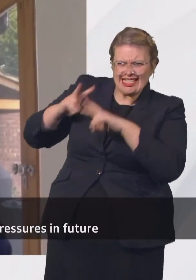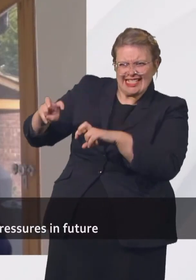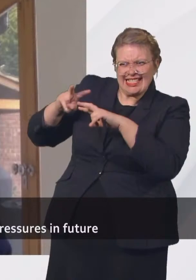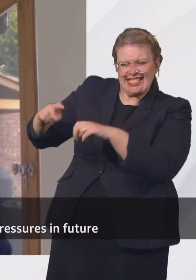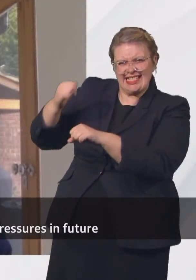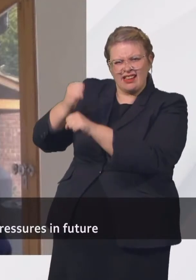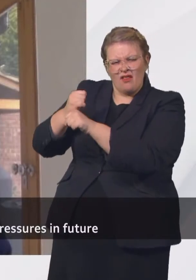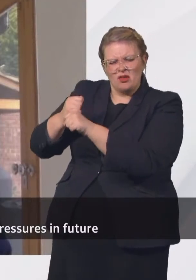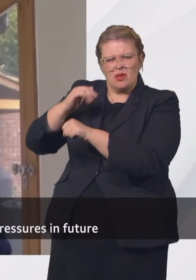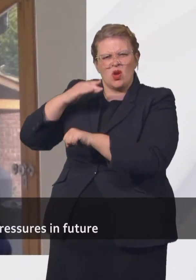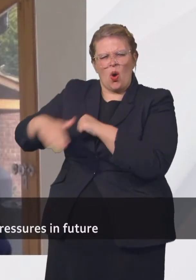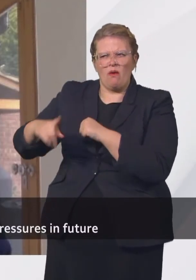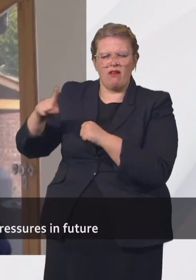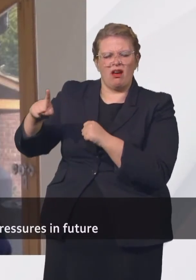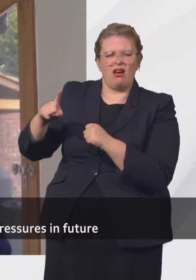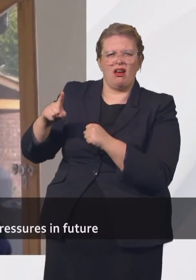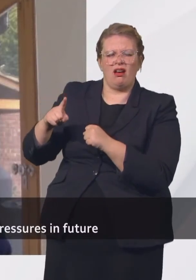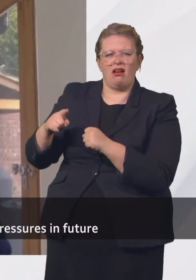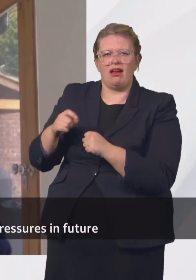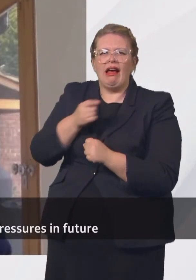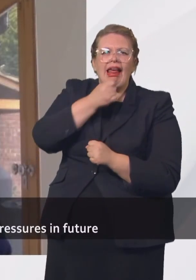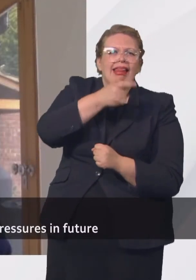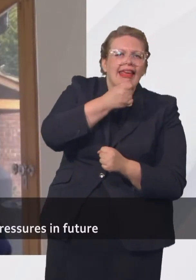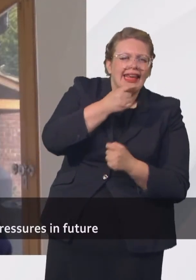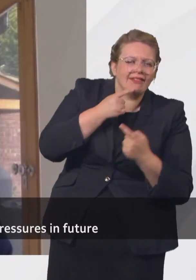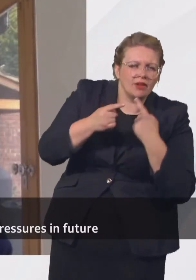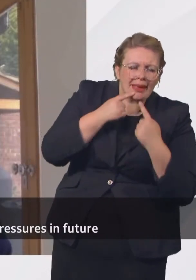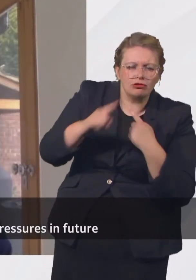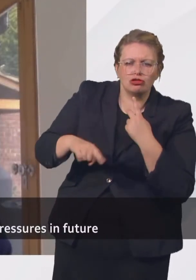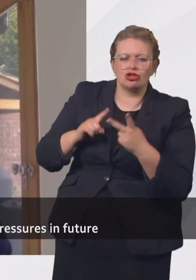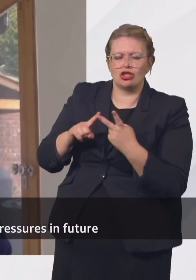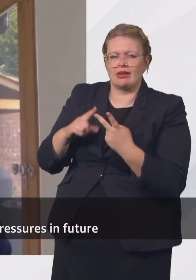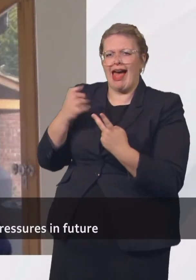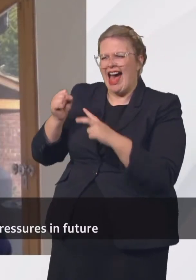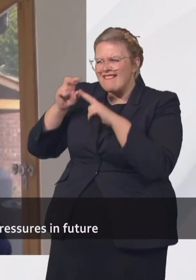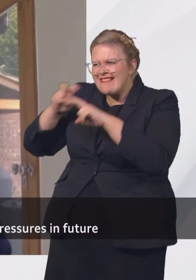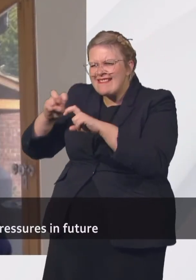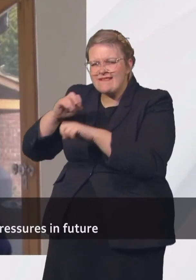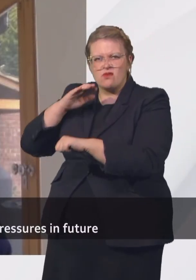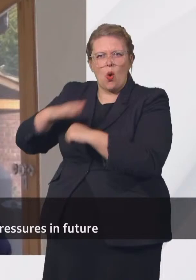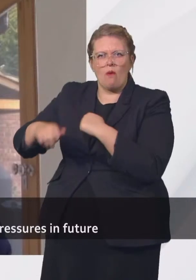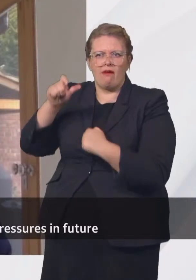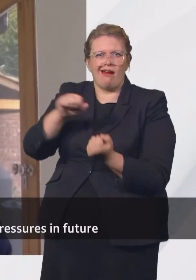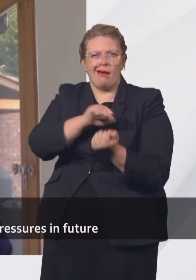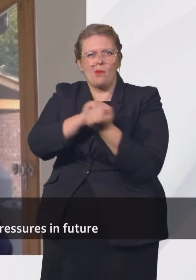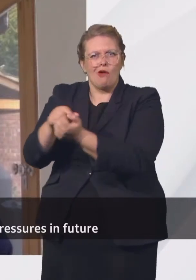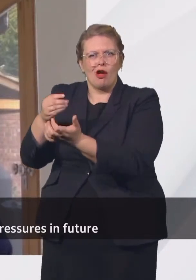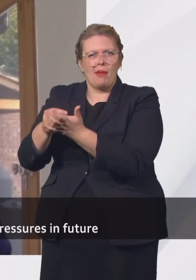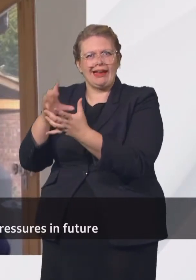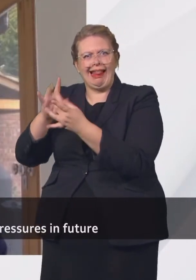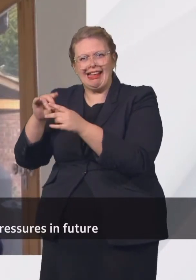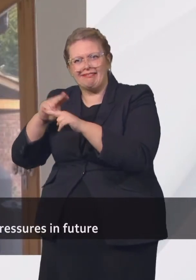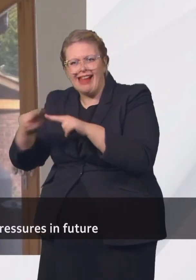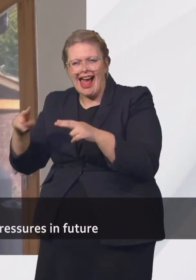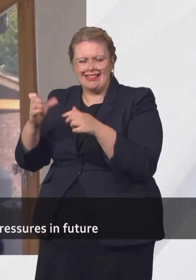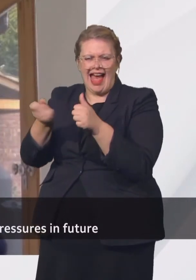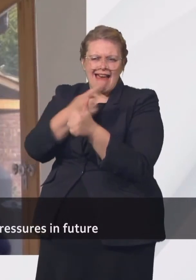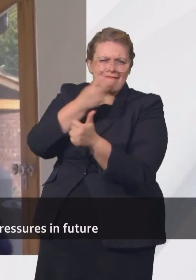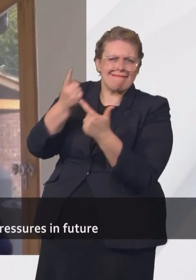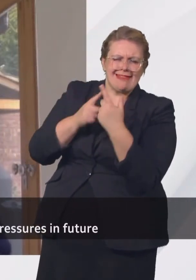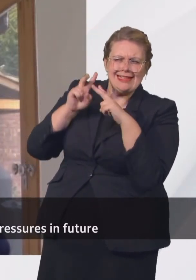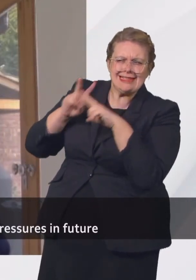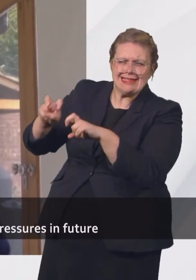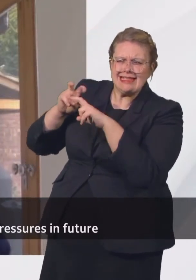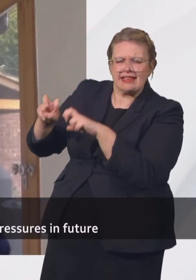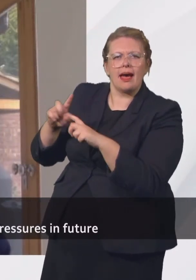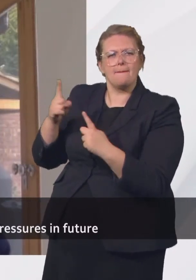an inquiry into the pandemic, which has killed 127,000 people in this country. Grieving relatives say that